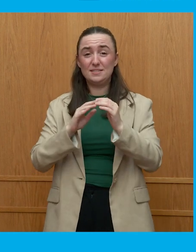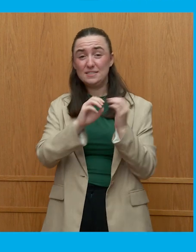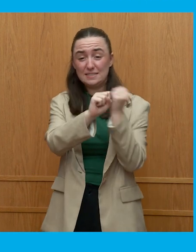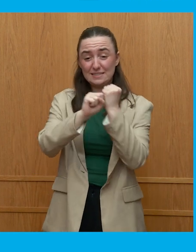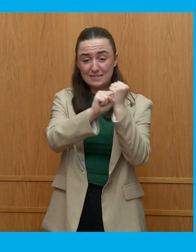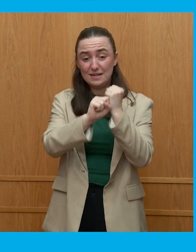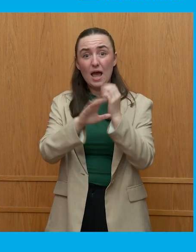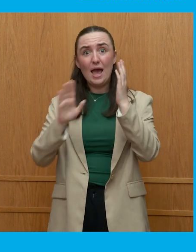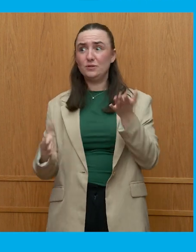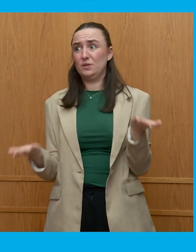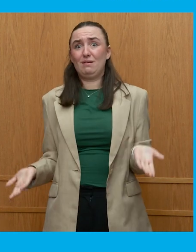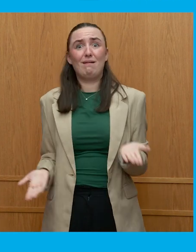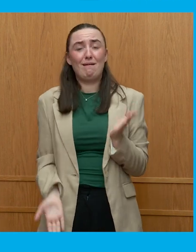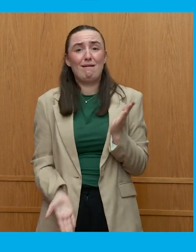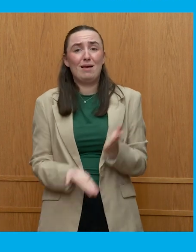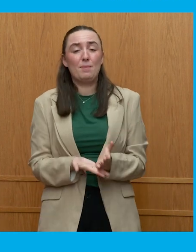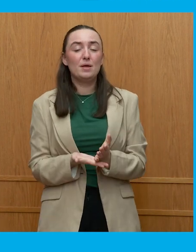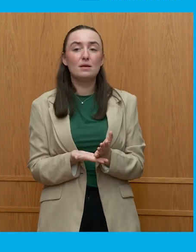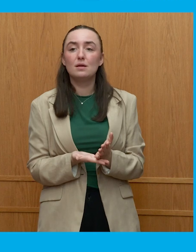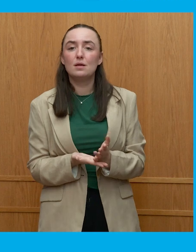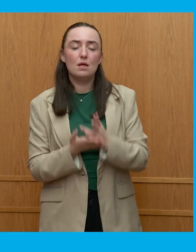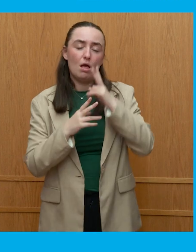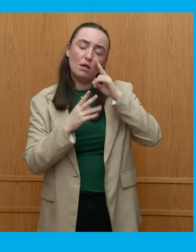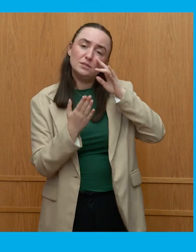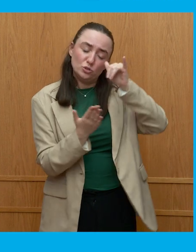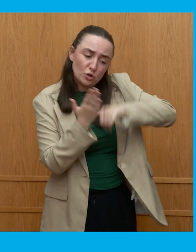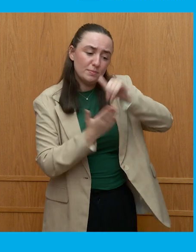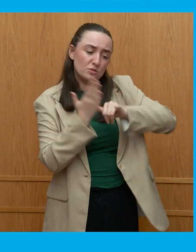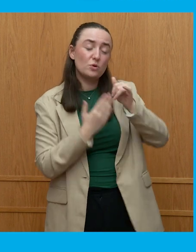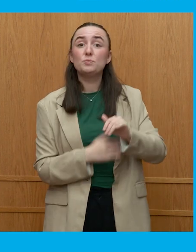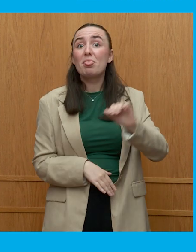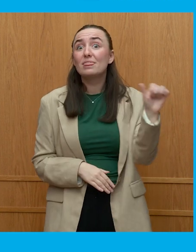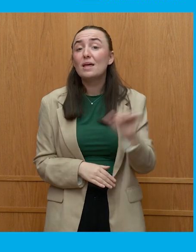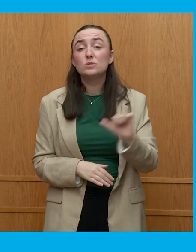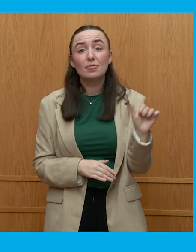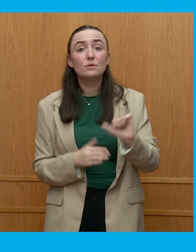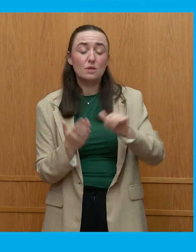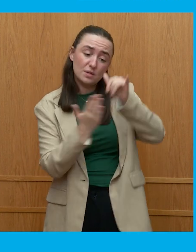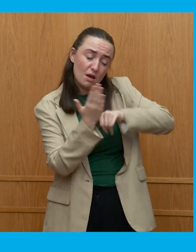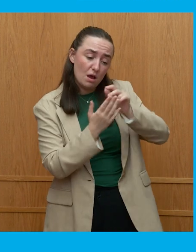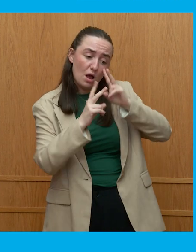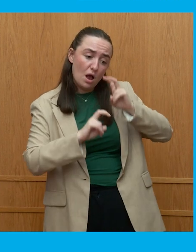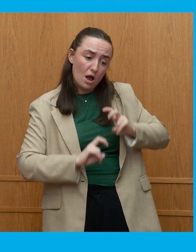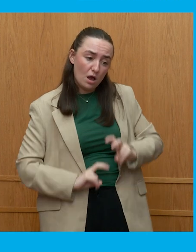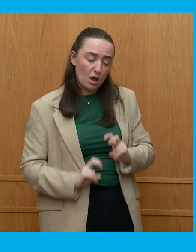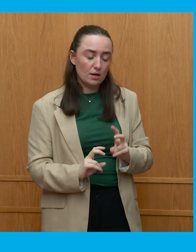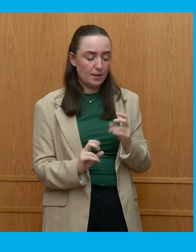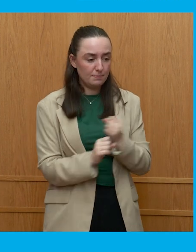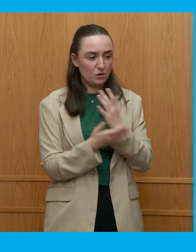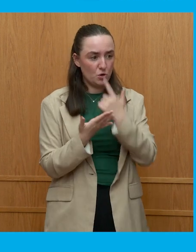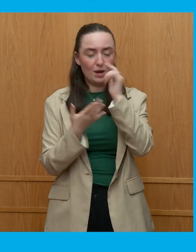to study thousands of documents to respond to questions like, in